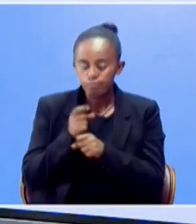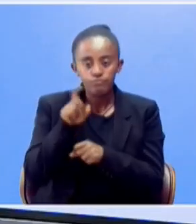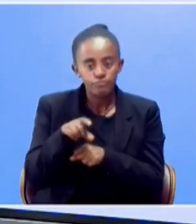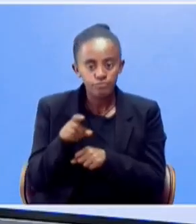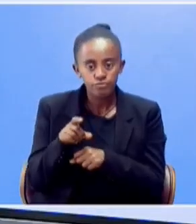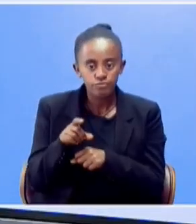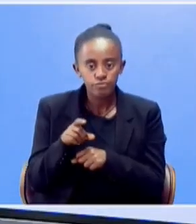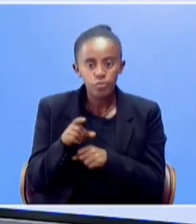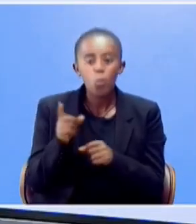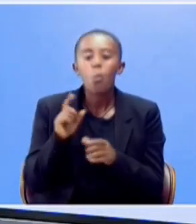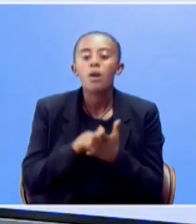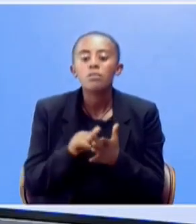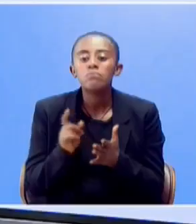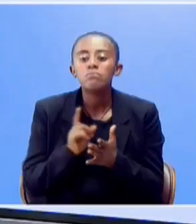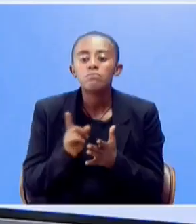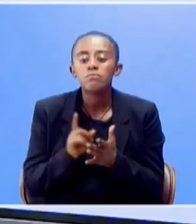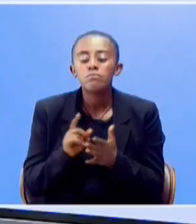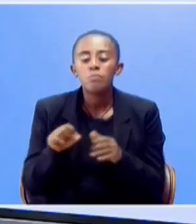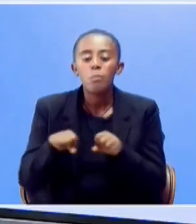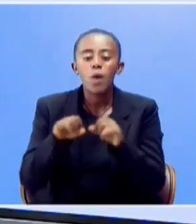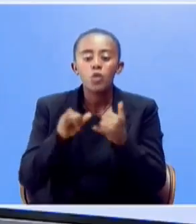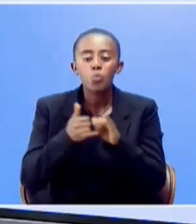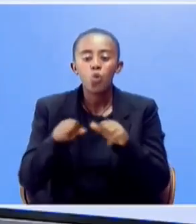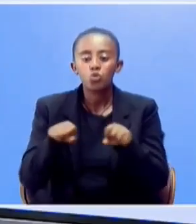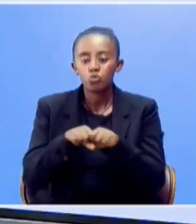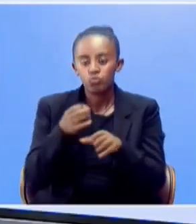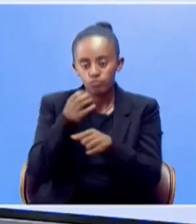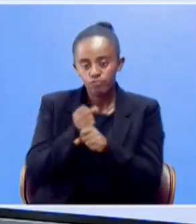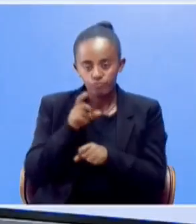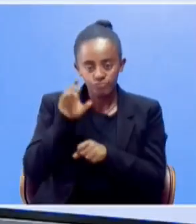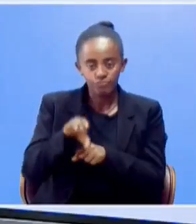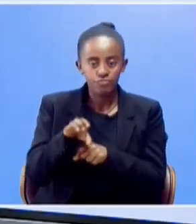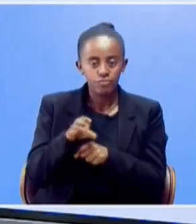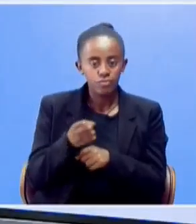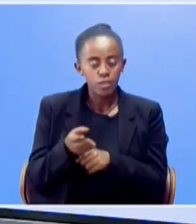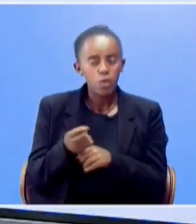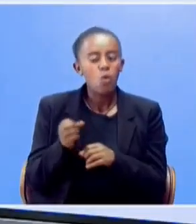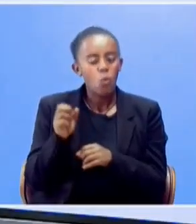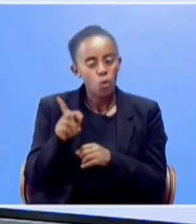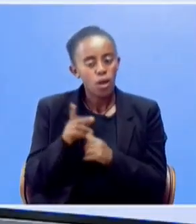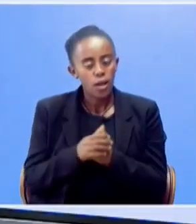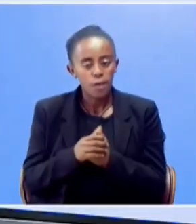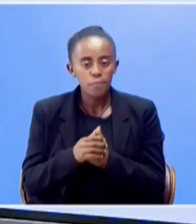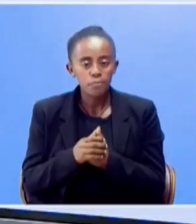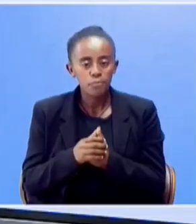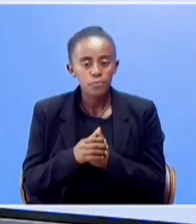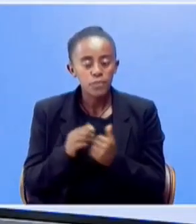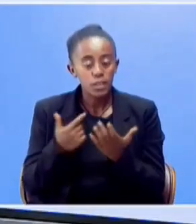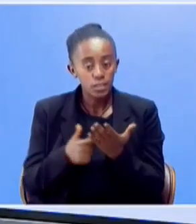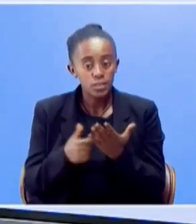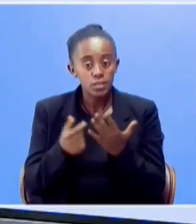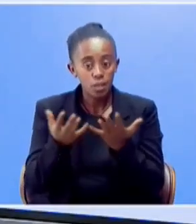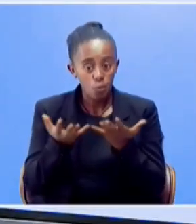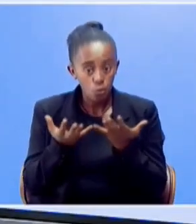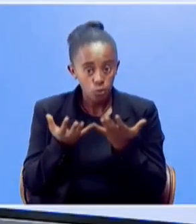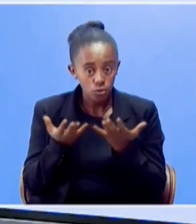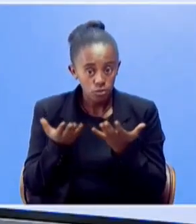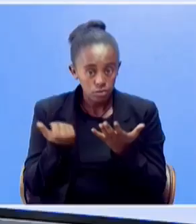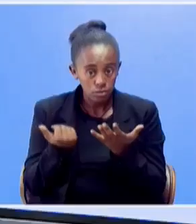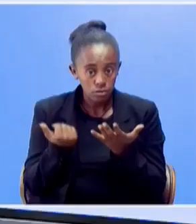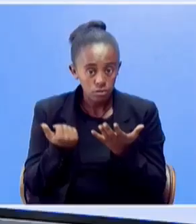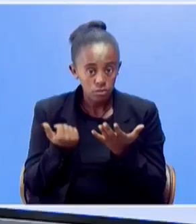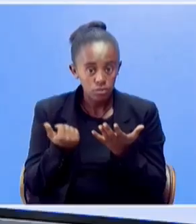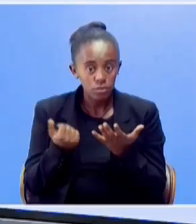Yes? What is that? My sports shoes. Yes? Okay, so this one, which means there